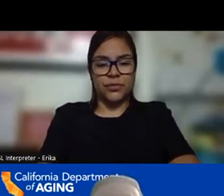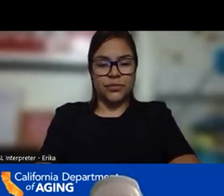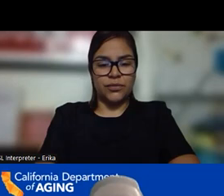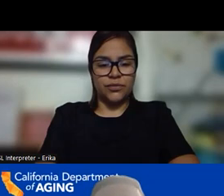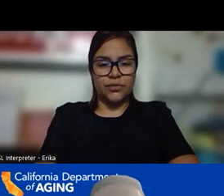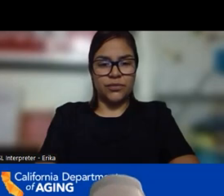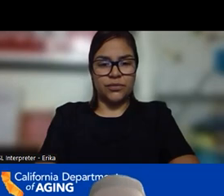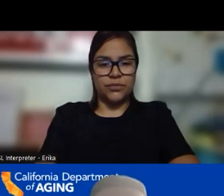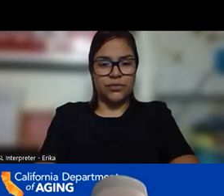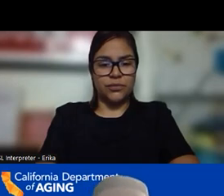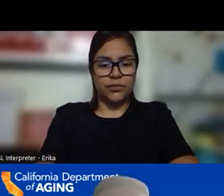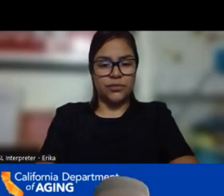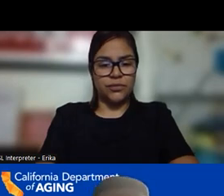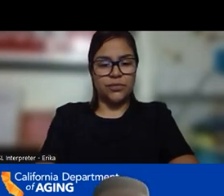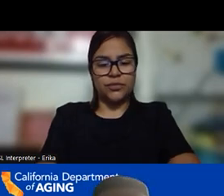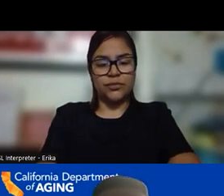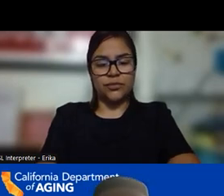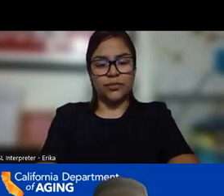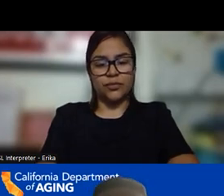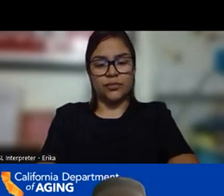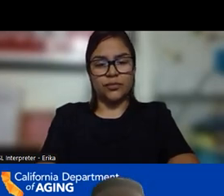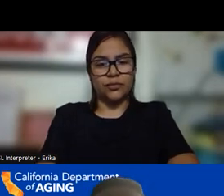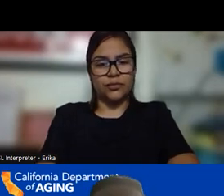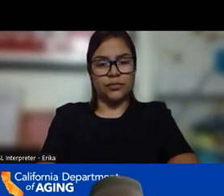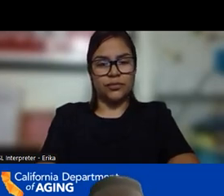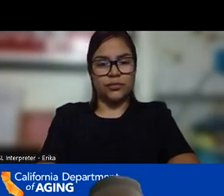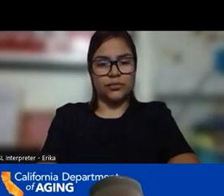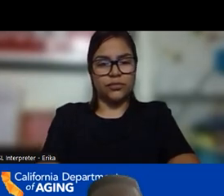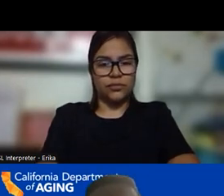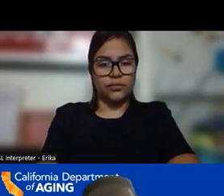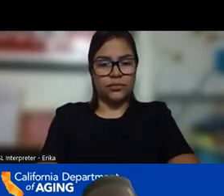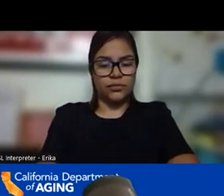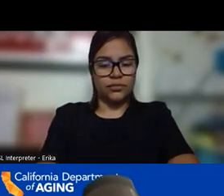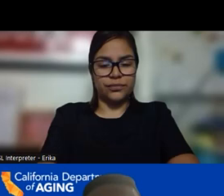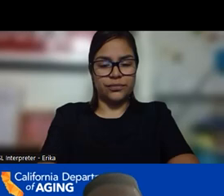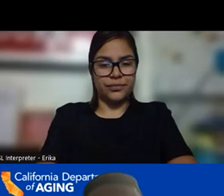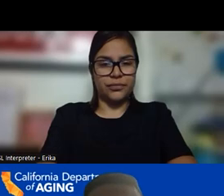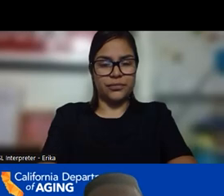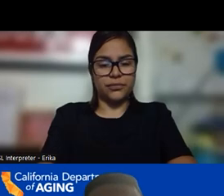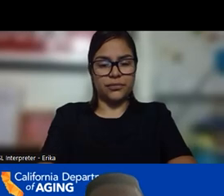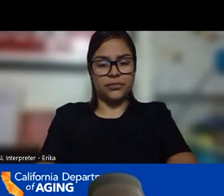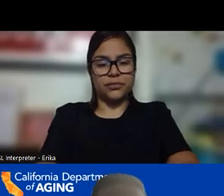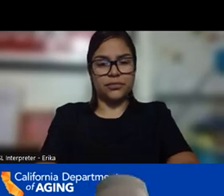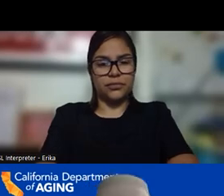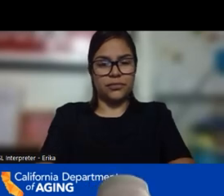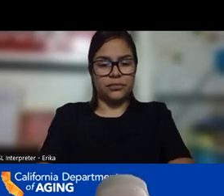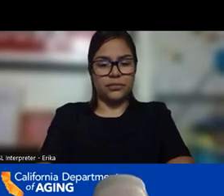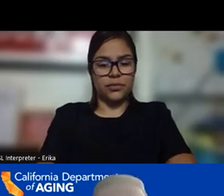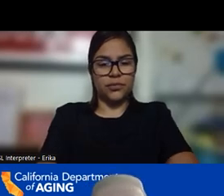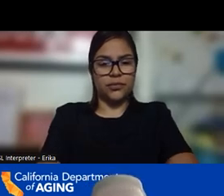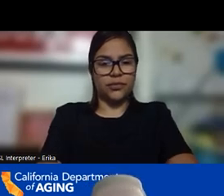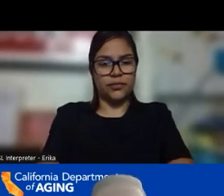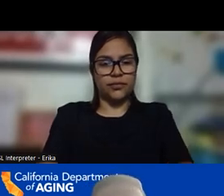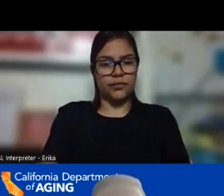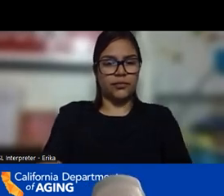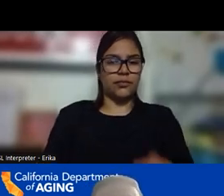our states. We plan on oversampling BIPOC and API communities to ensure we have enough data to understand the lived experience for these marginalized communities. A really critical